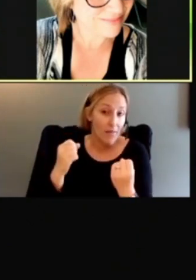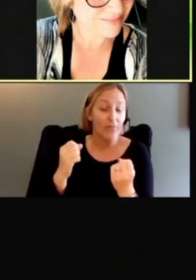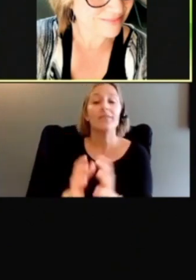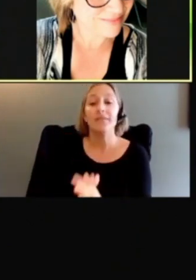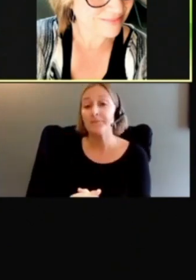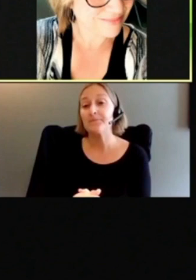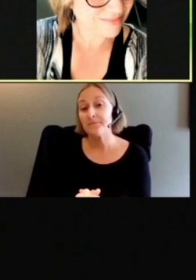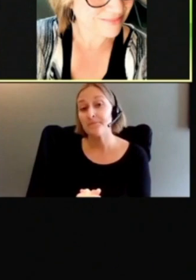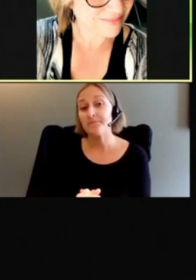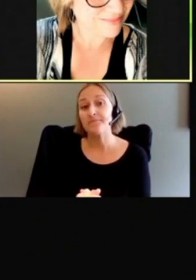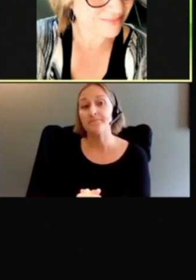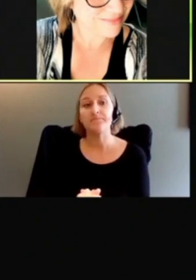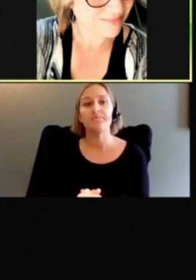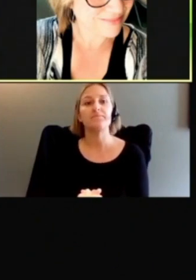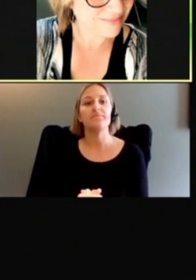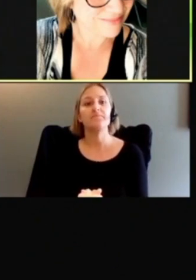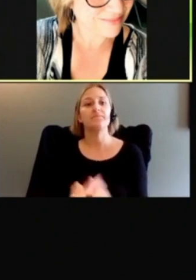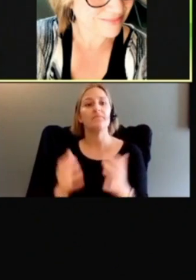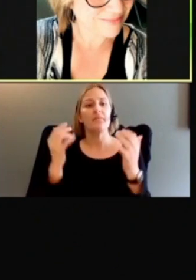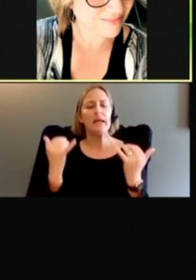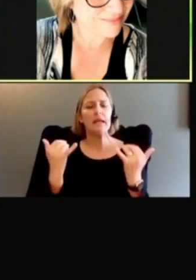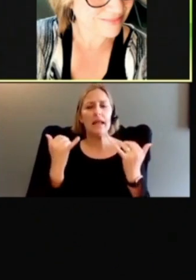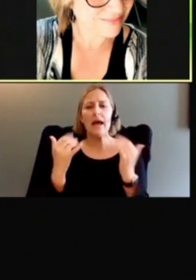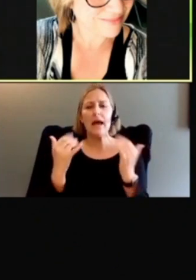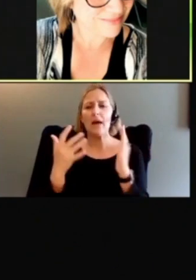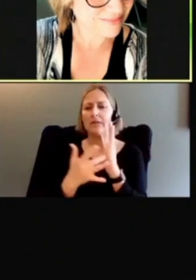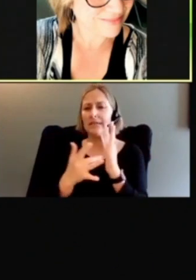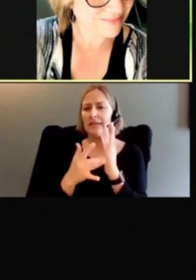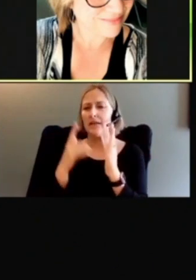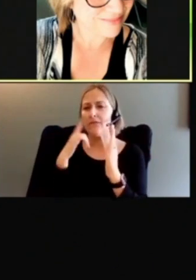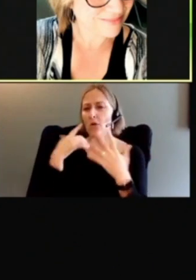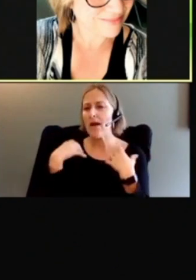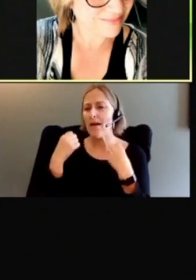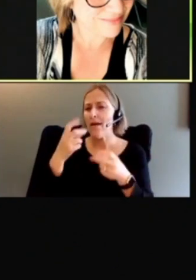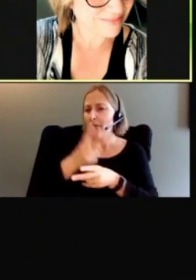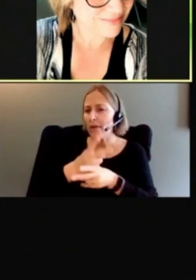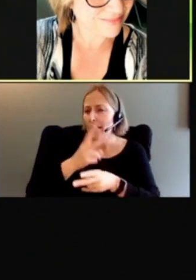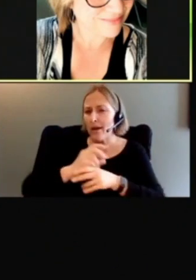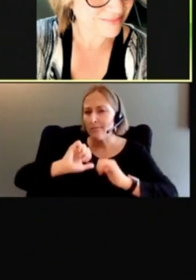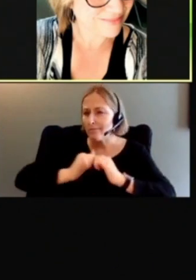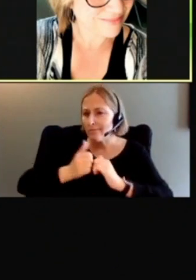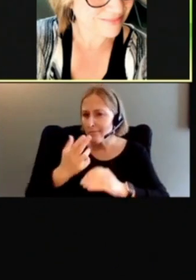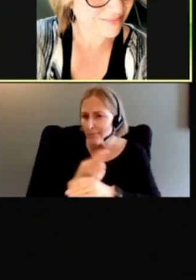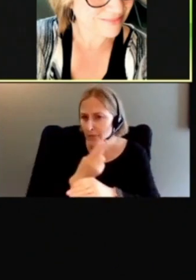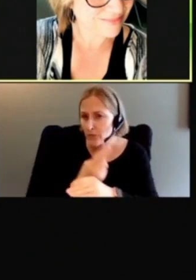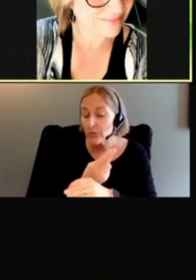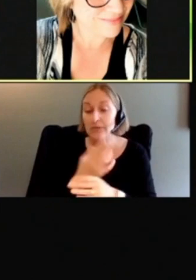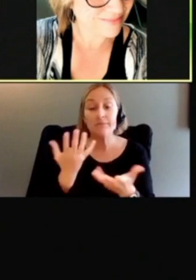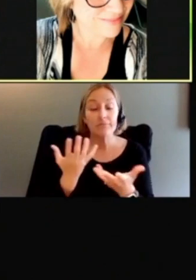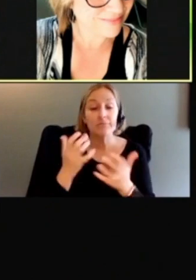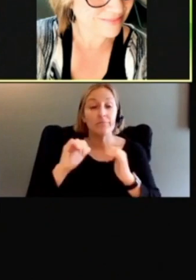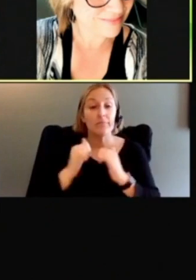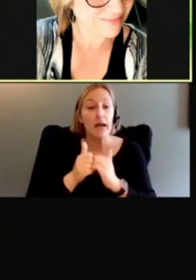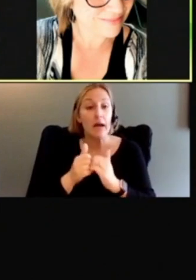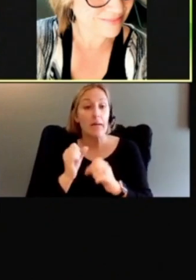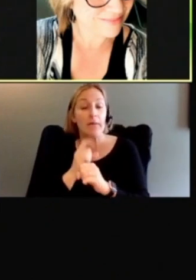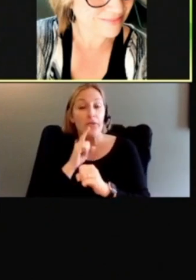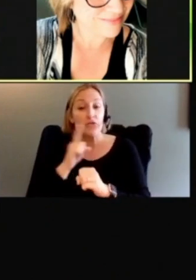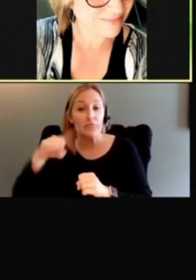So how are we using technology in healthcare? We're using it to prepare patients for medical procedures like